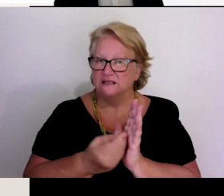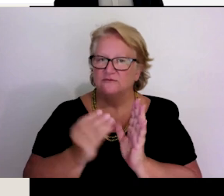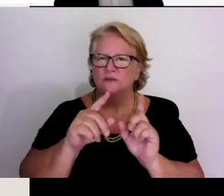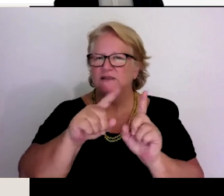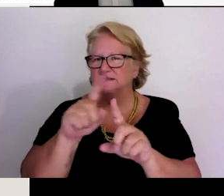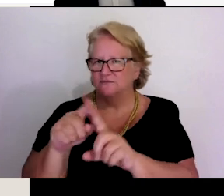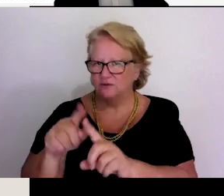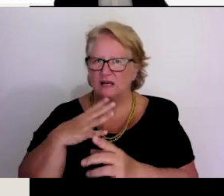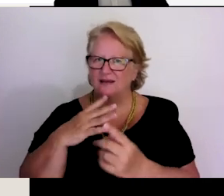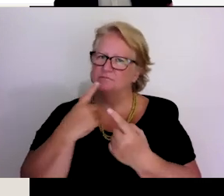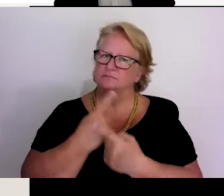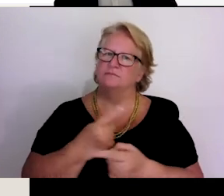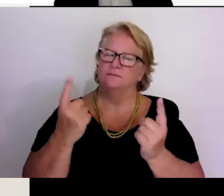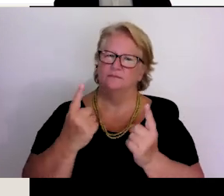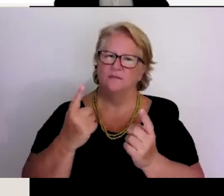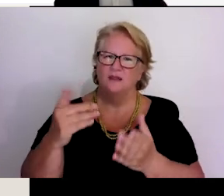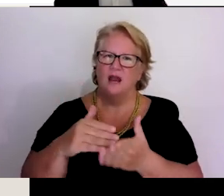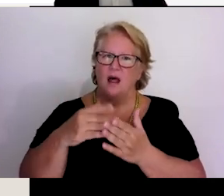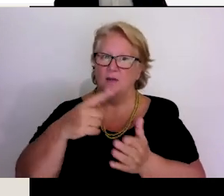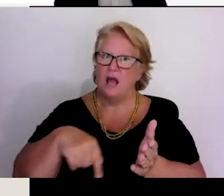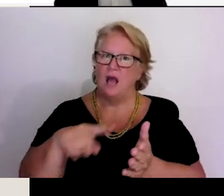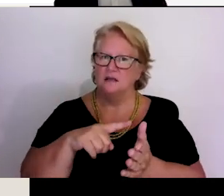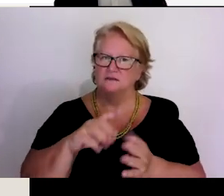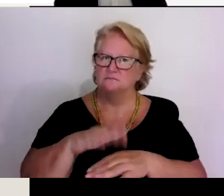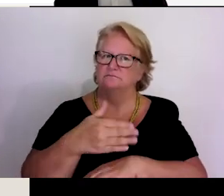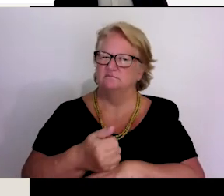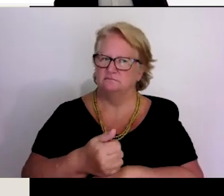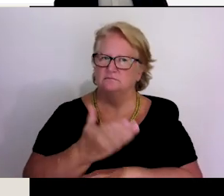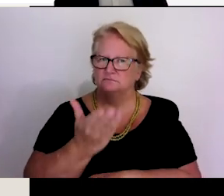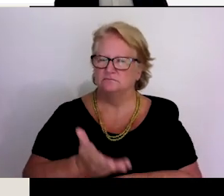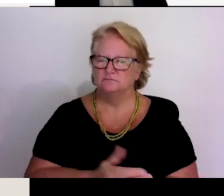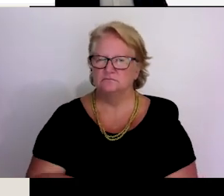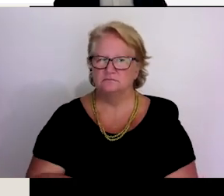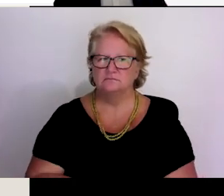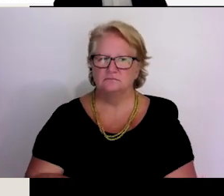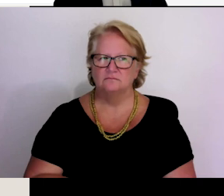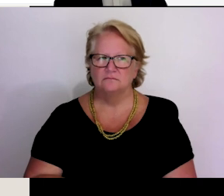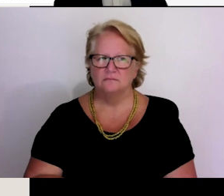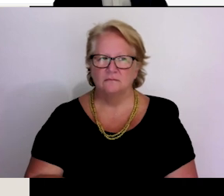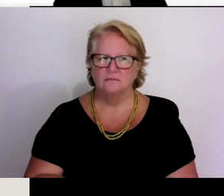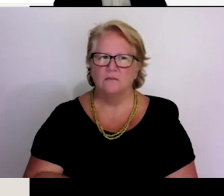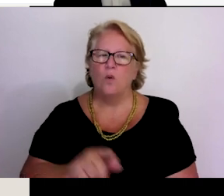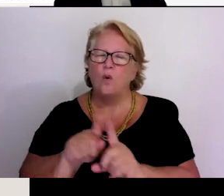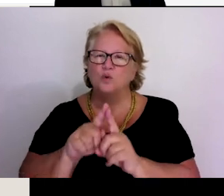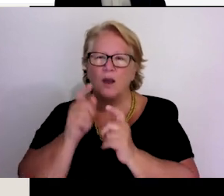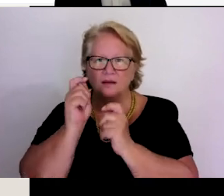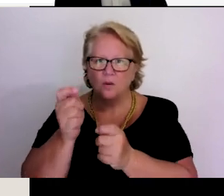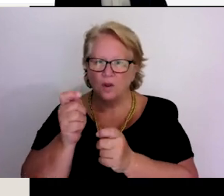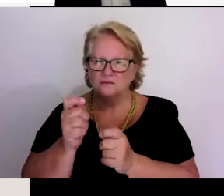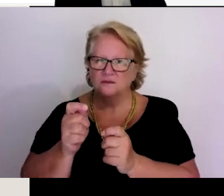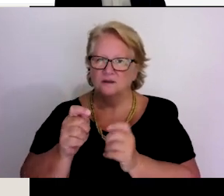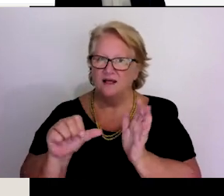we need to declare that has helped us in this journey with our data. And we need to acknowledge particularly